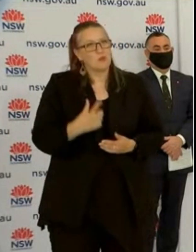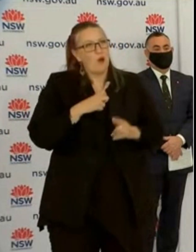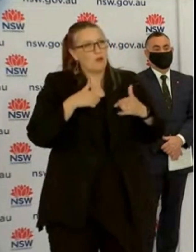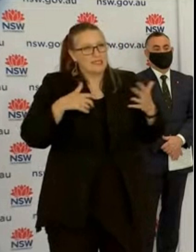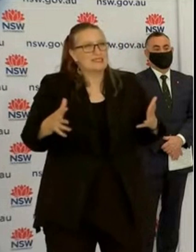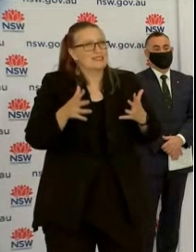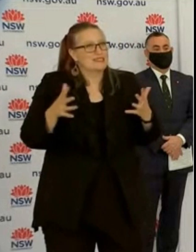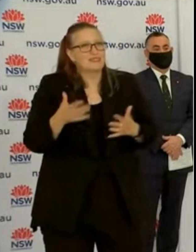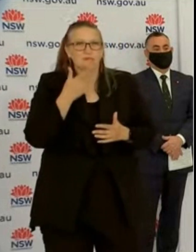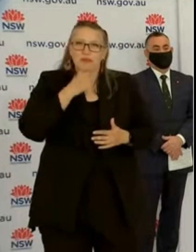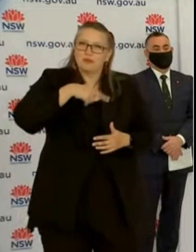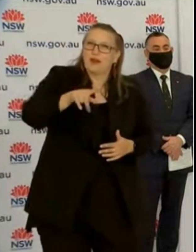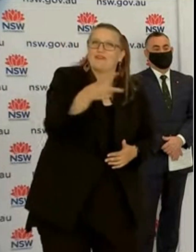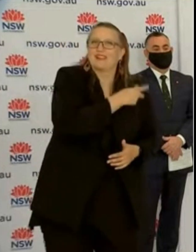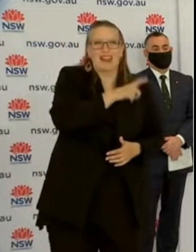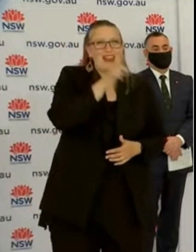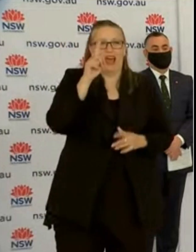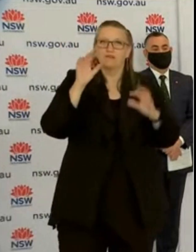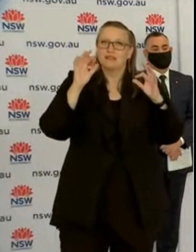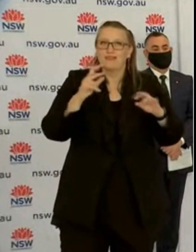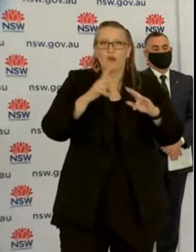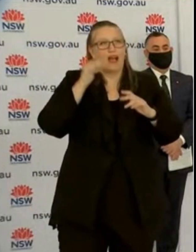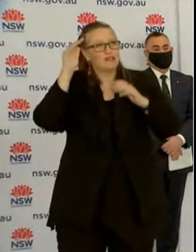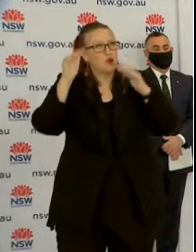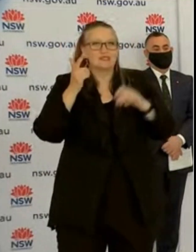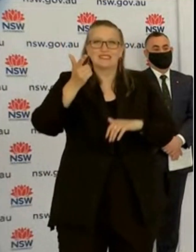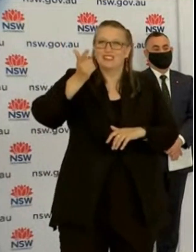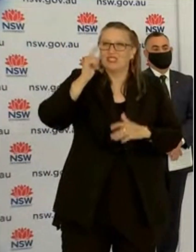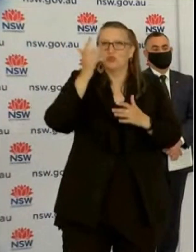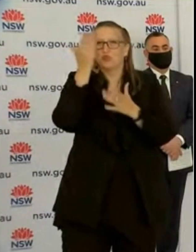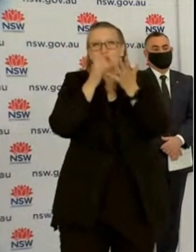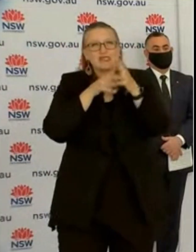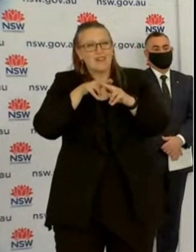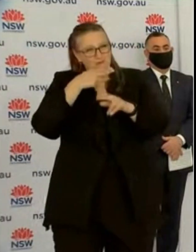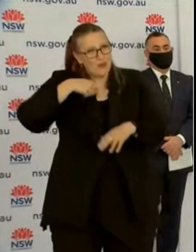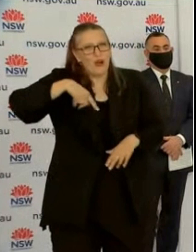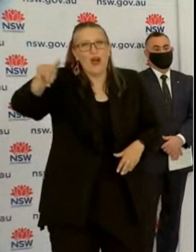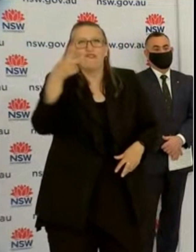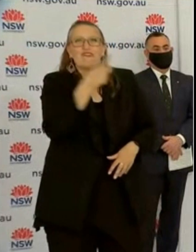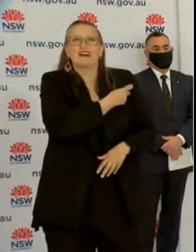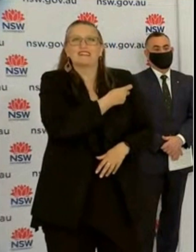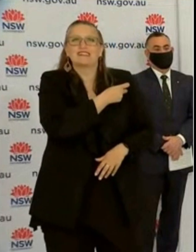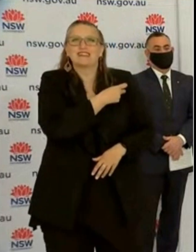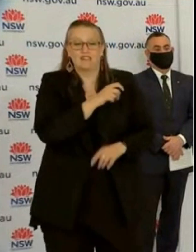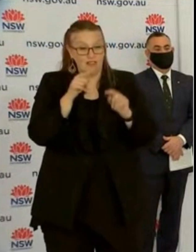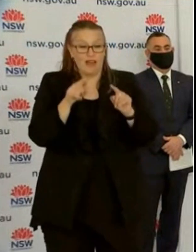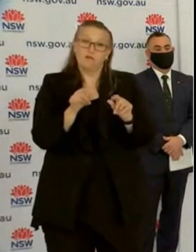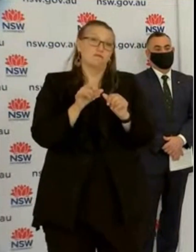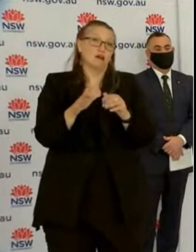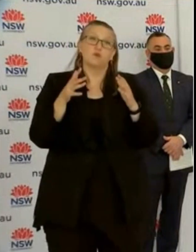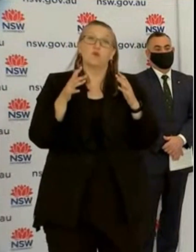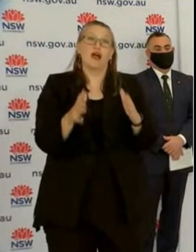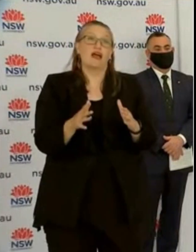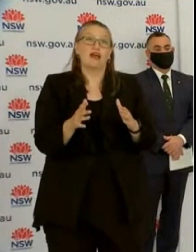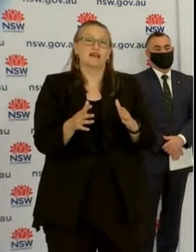focus on making sure as many adults as possible are vaccinated, to make sure all of our teachers and school staff are vaccinated. That is the best way to protect children